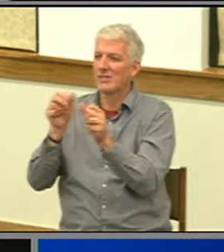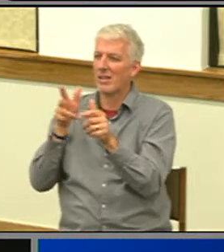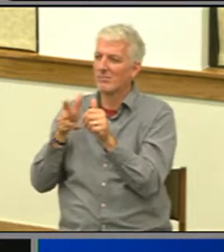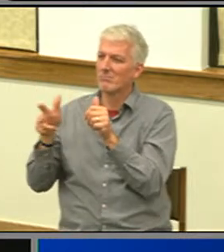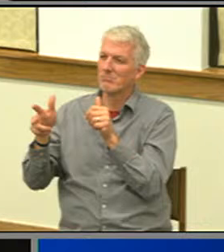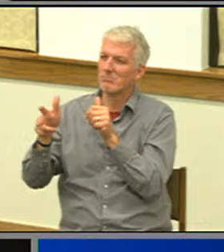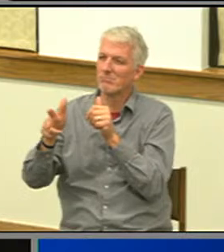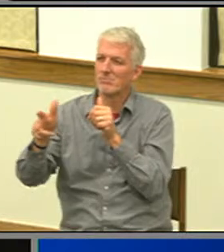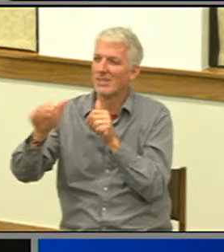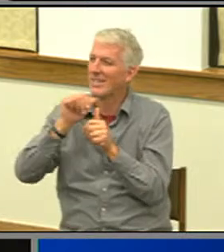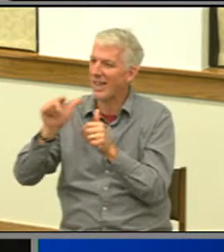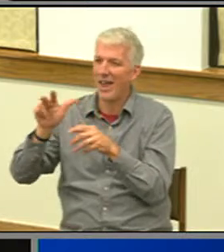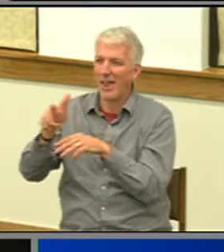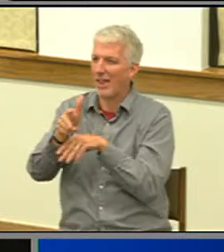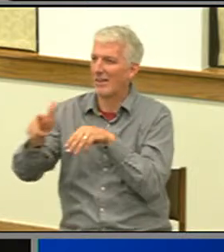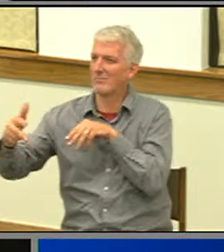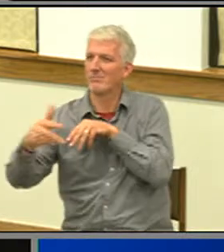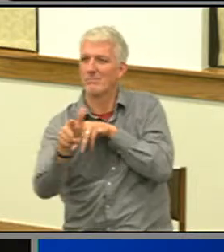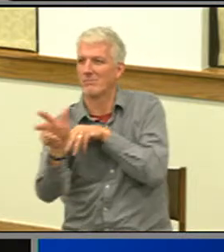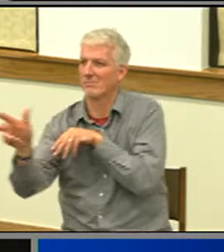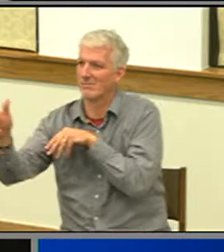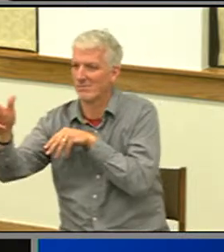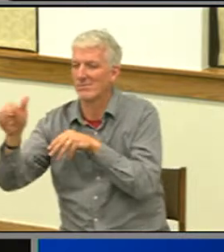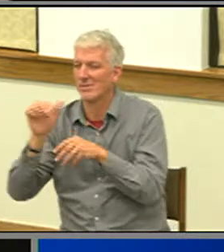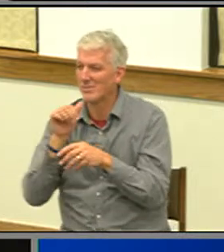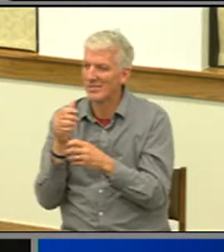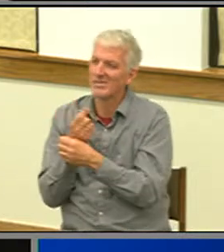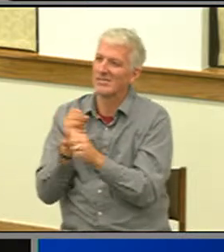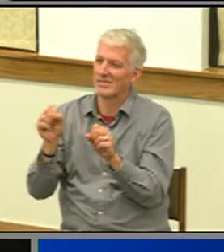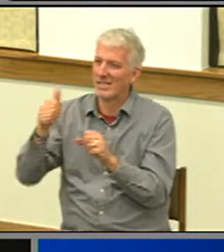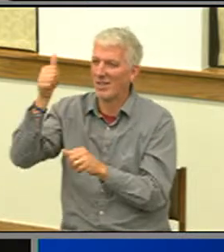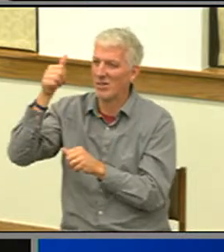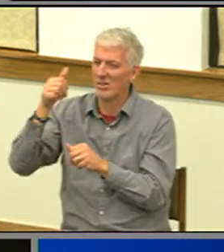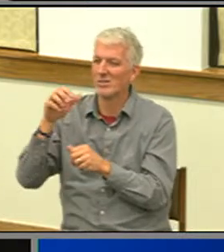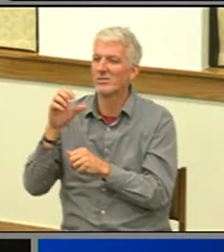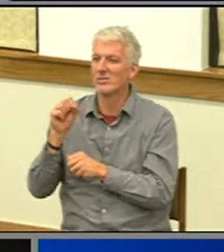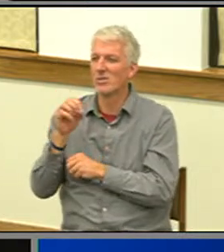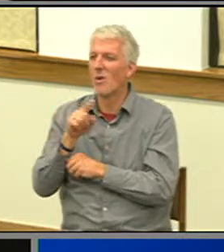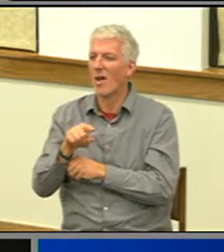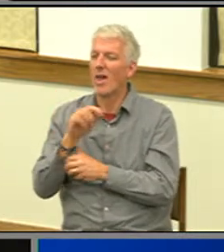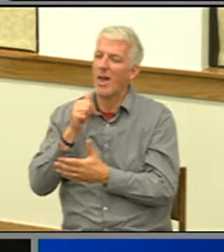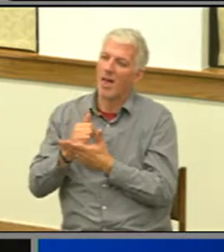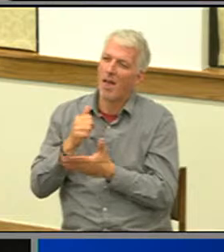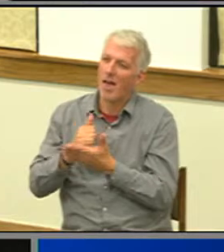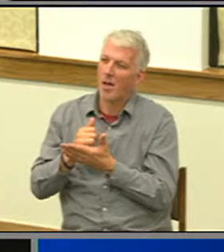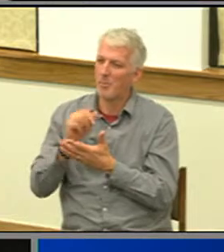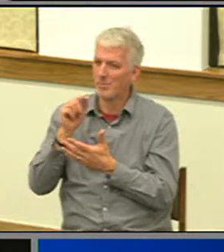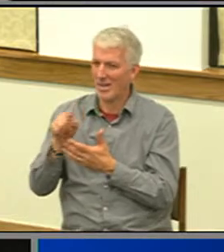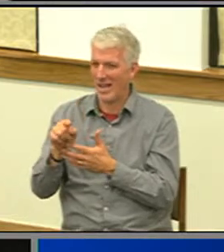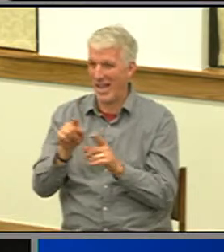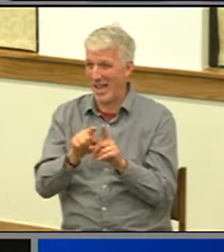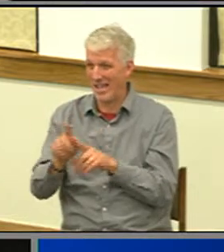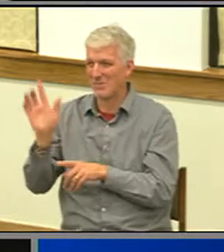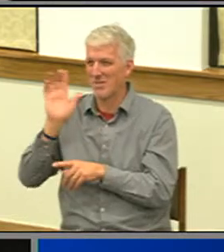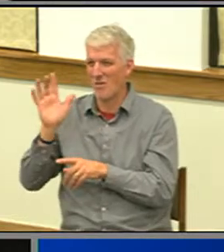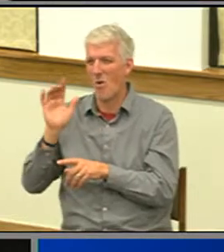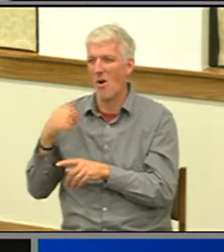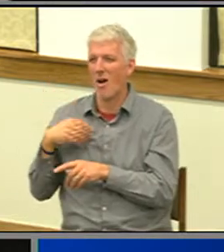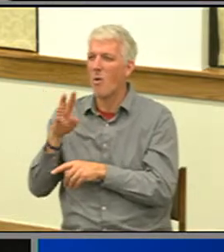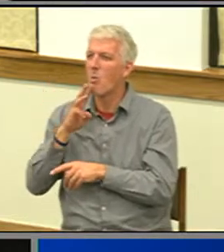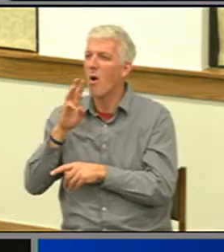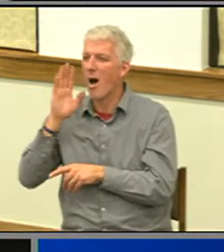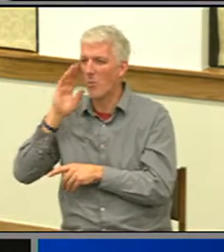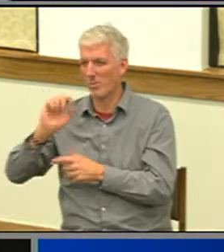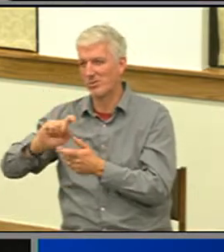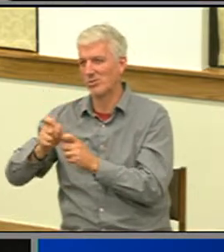the time later, I think, in the slide. And it also, just as before, irrigation should be turned